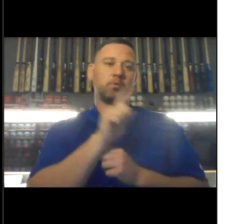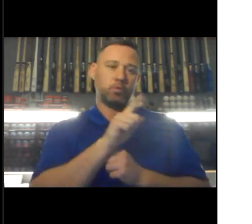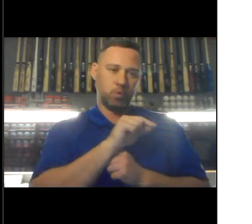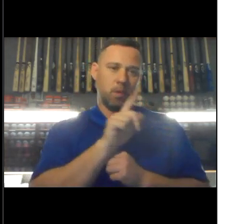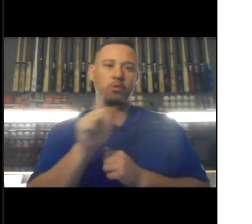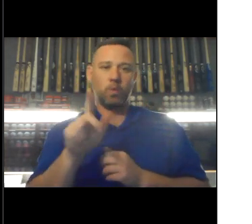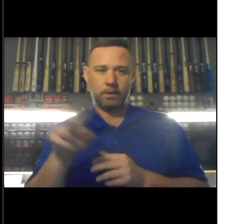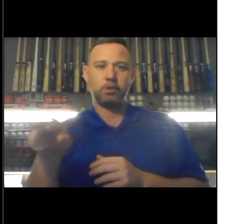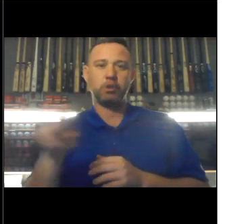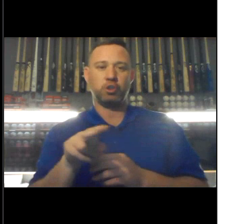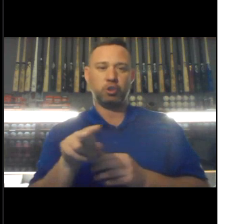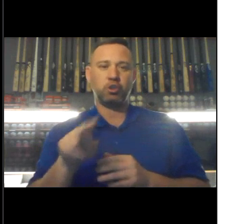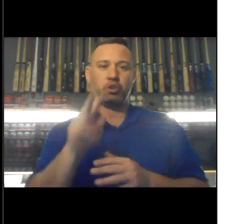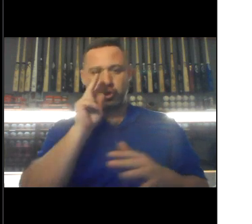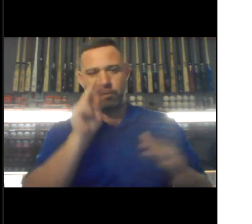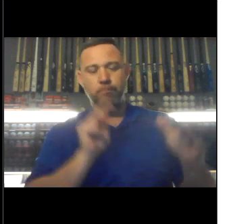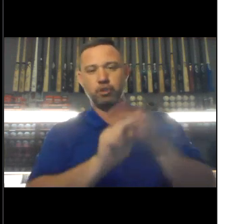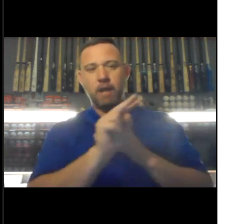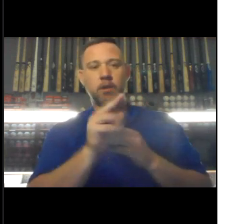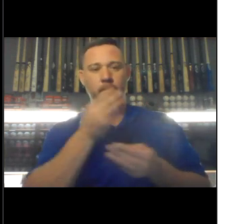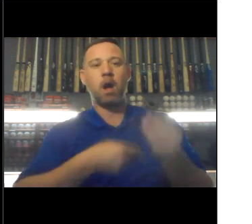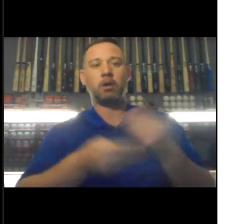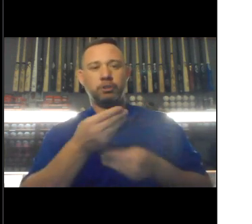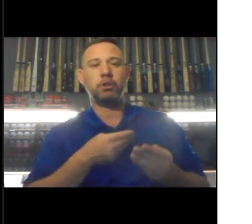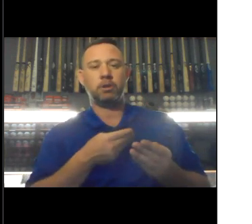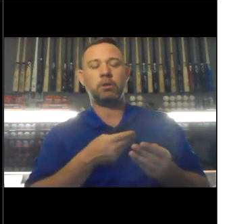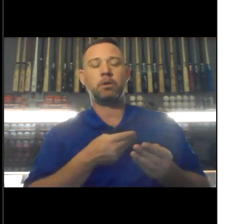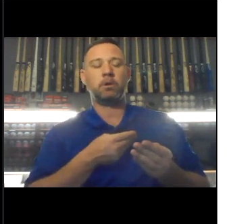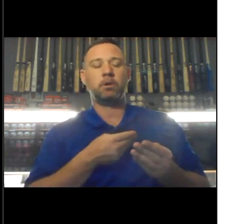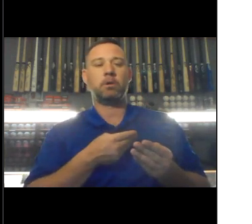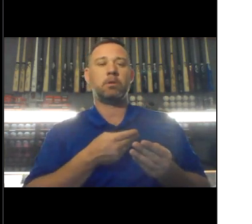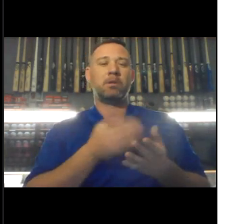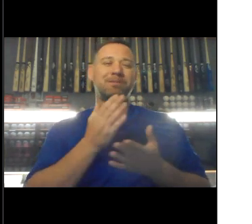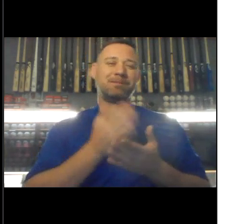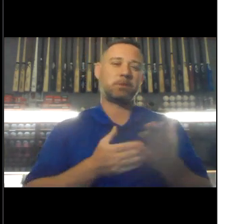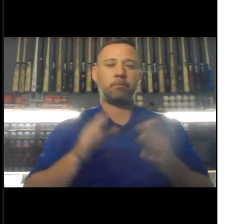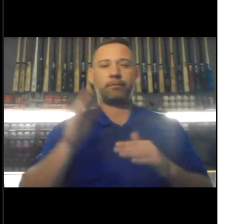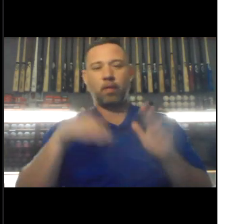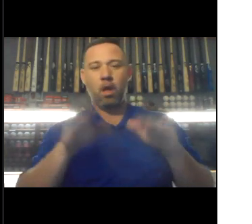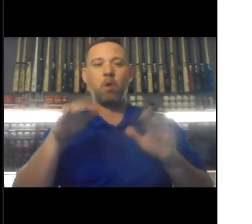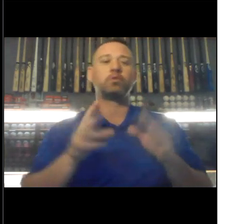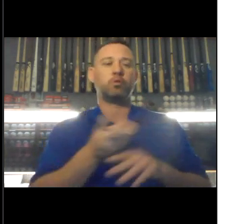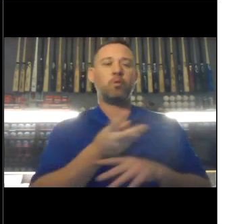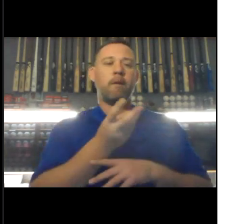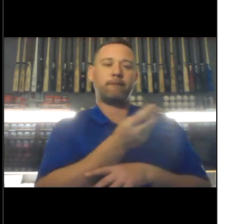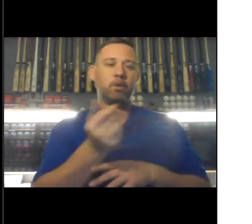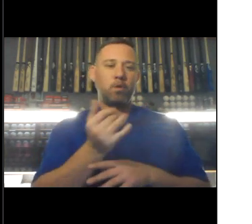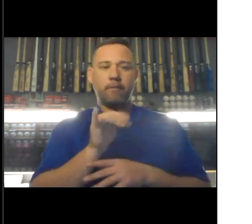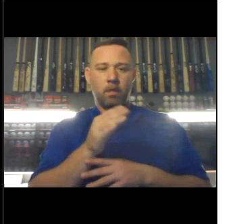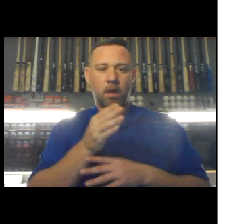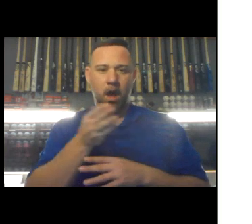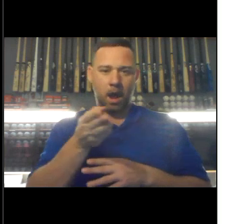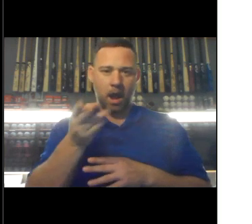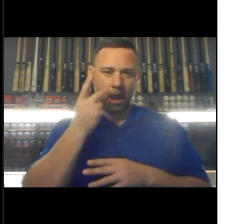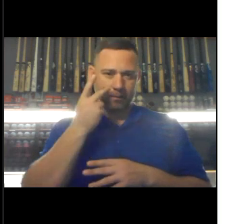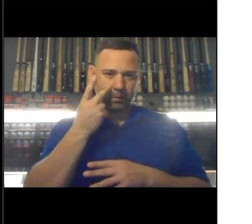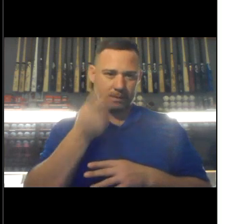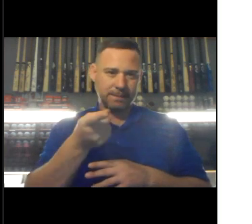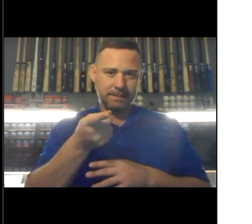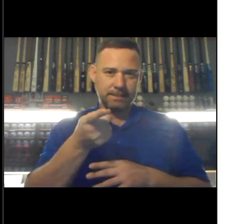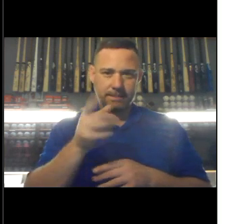budget projections provided by the Department of Finance. There are some ebbs and flows in relation to a couple of the items there. As you can see,